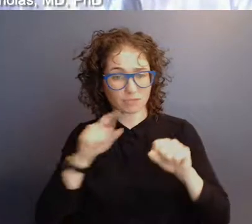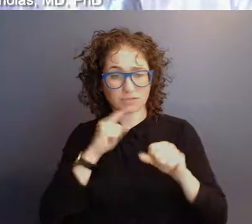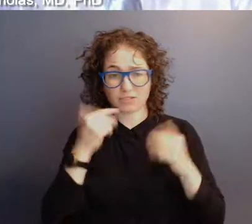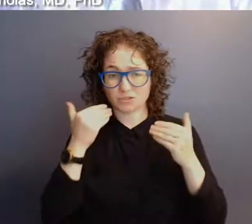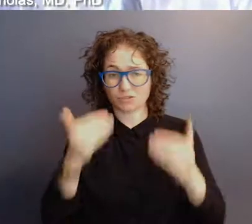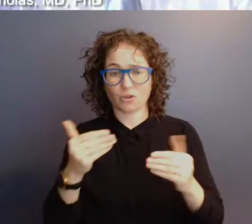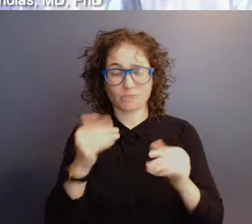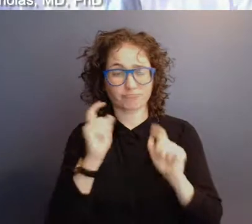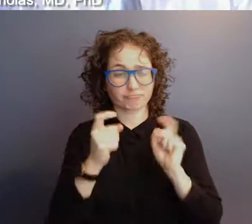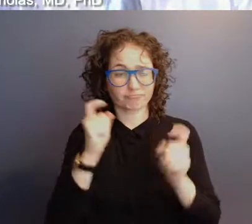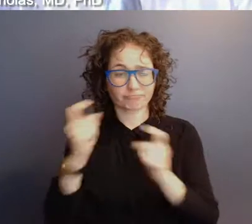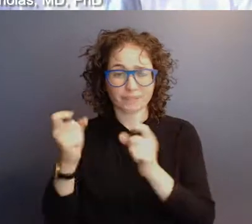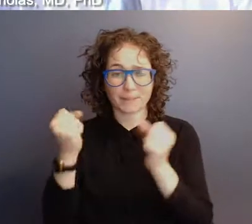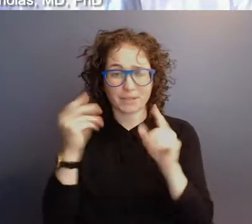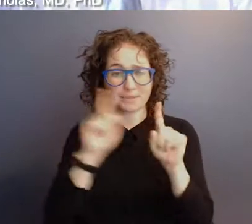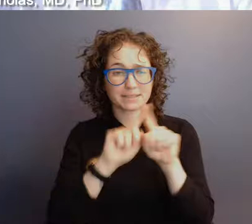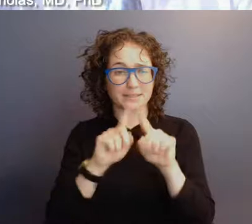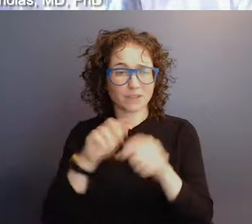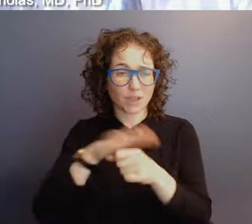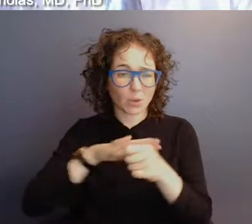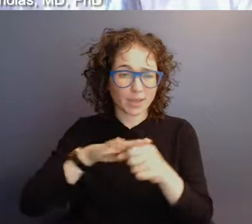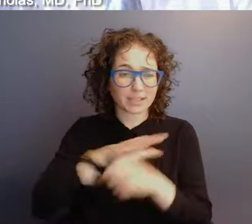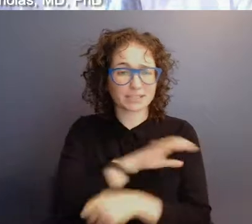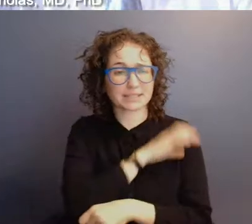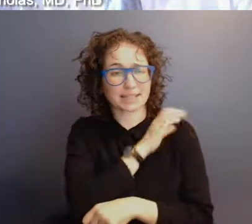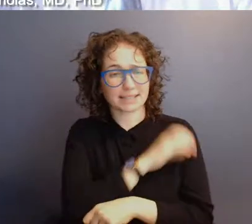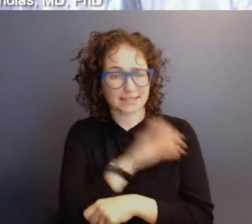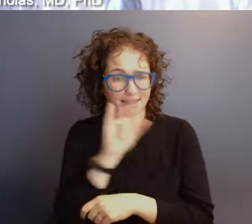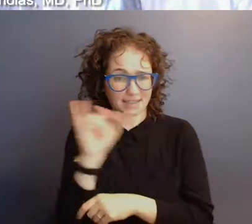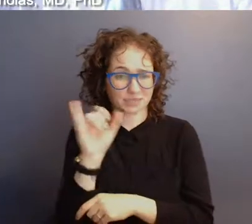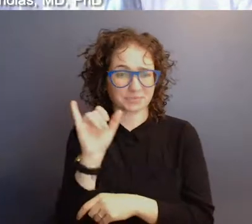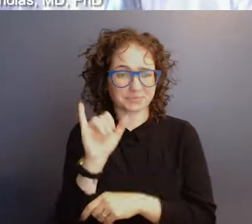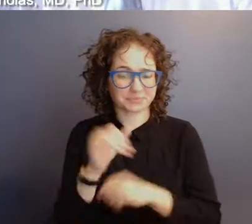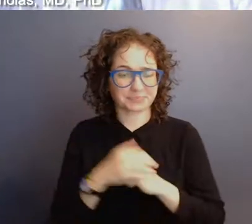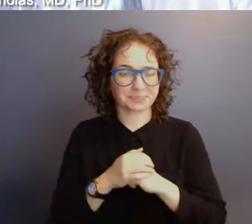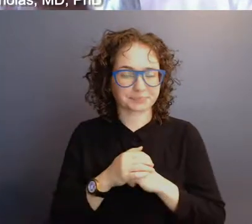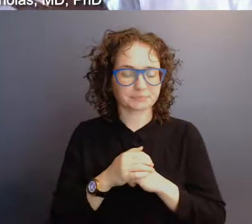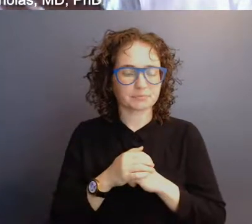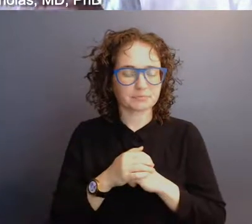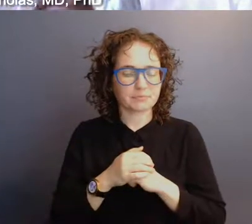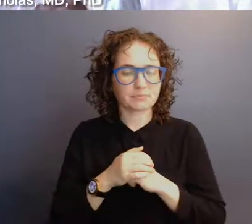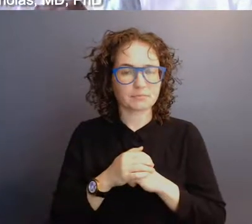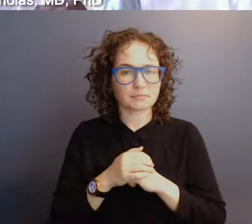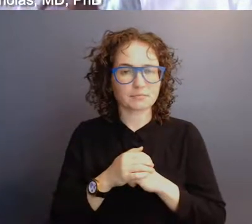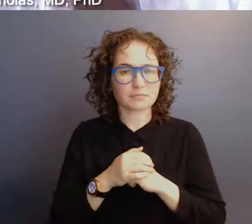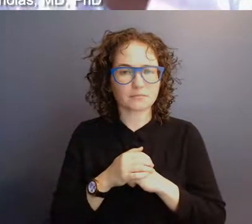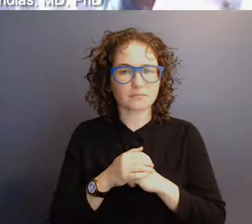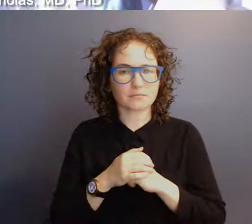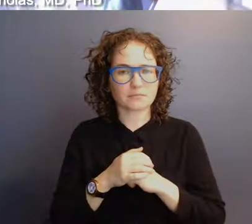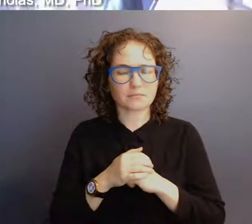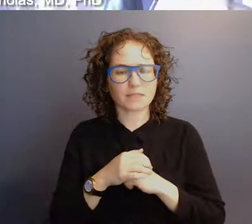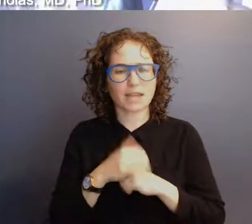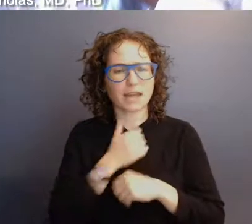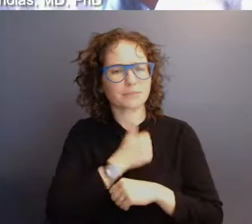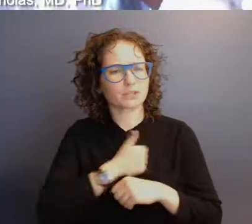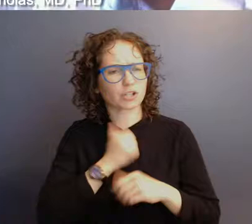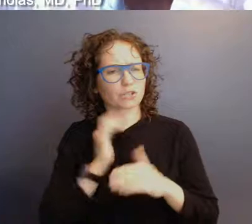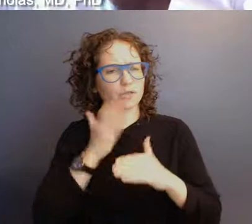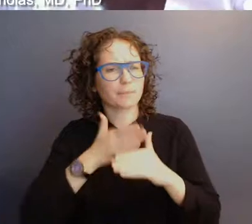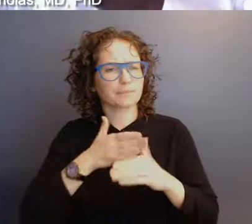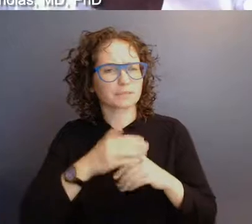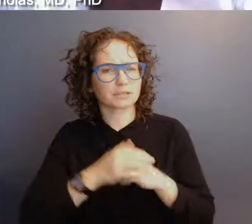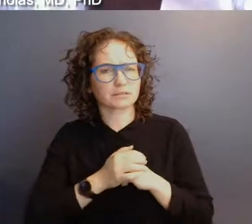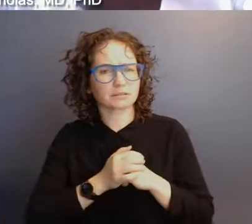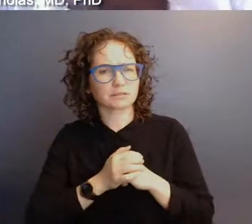multiple locations, clinics, that sort of thing as well. So Dr. Sholas, sorry to interrupt. Go ahead. No,